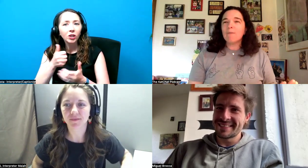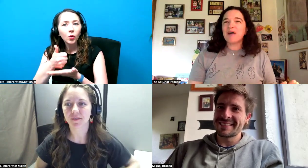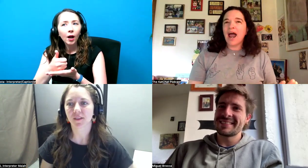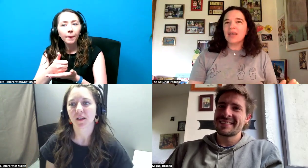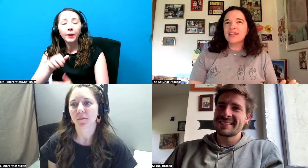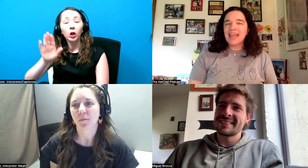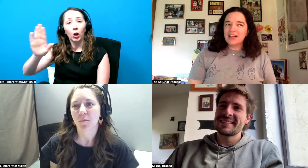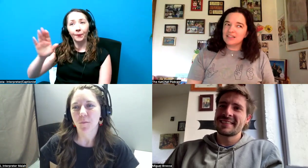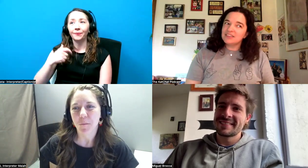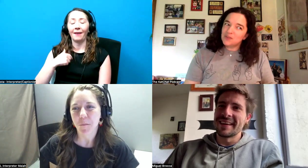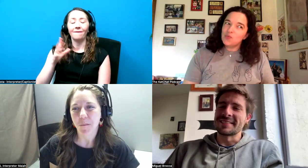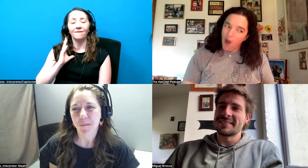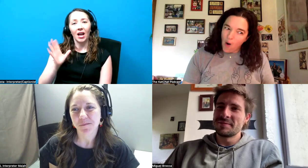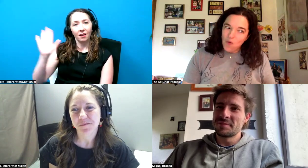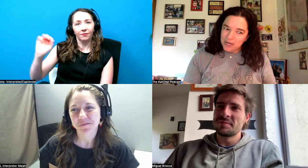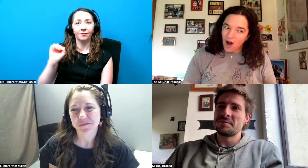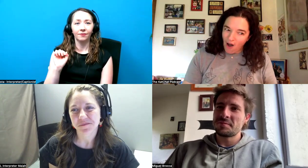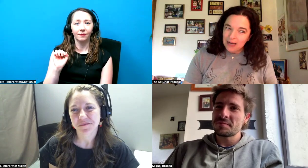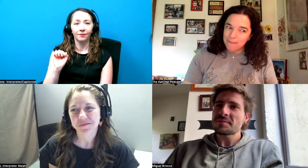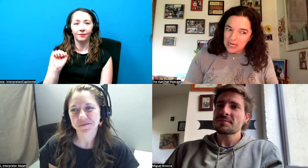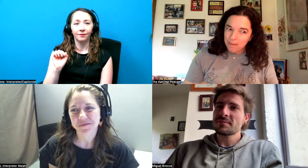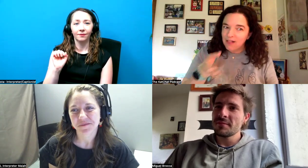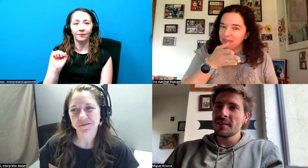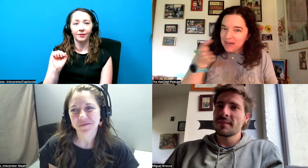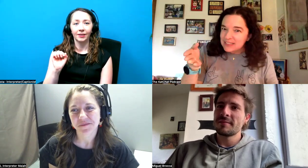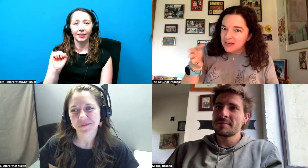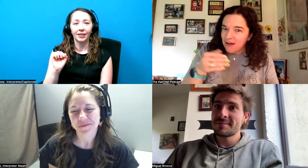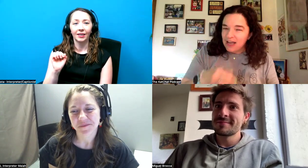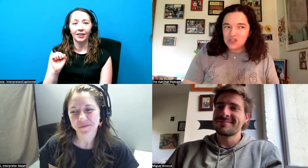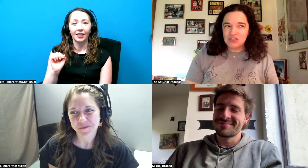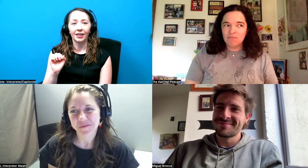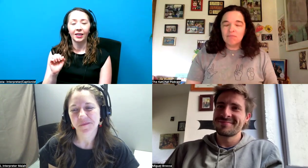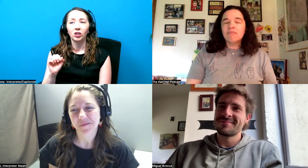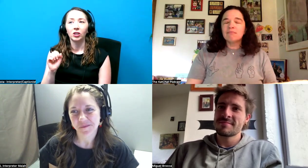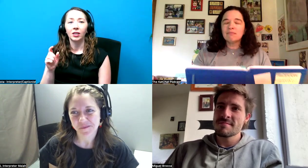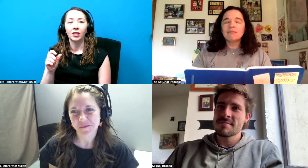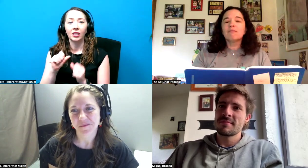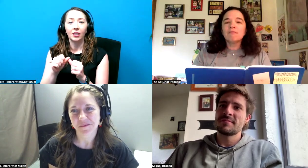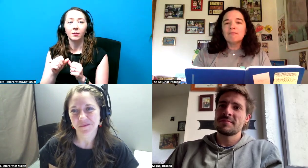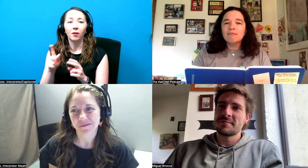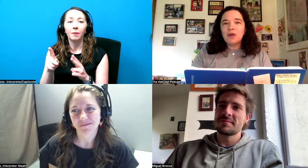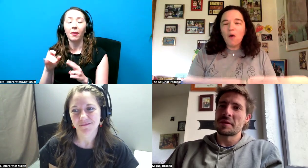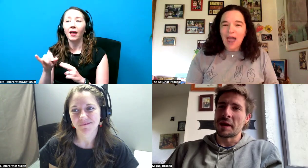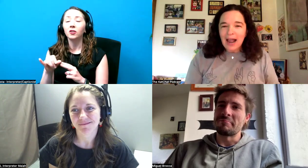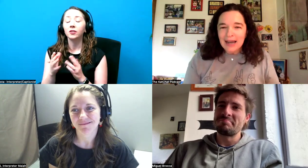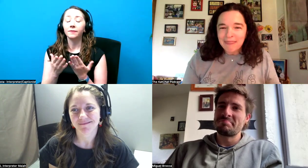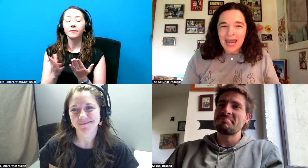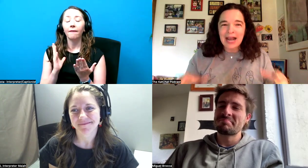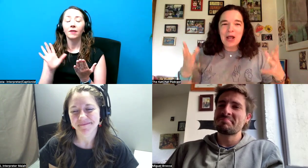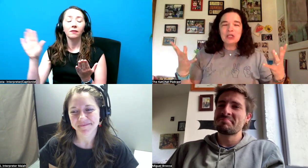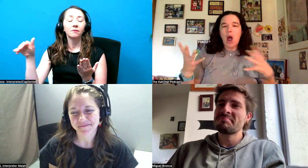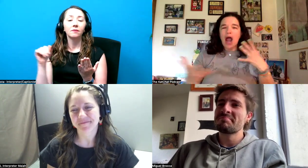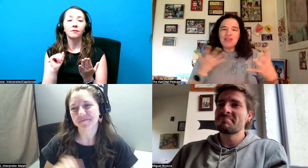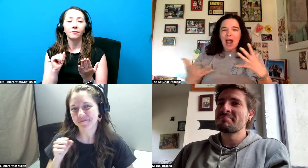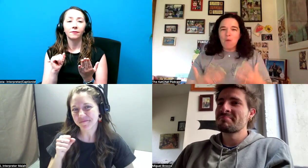no, I'm fine. yes, No, you've been calling people this. She's like, that yeah, kind of